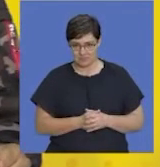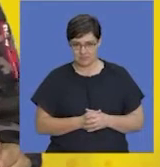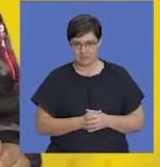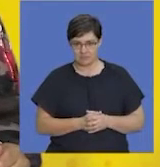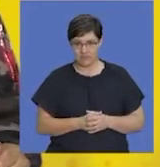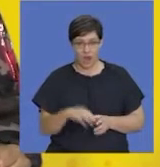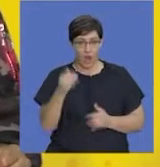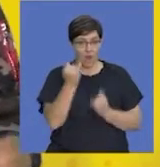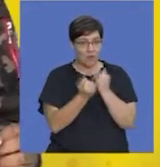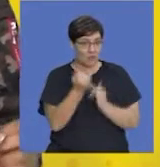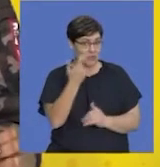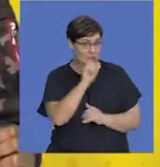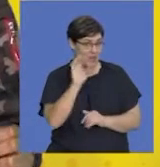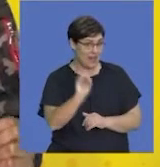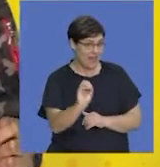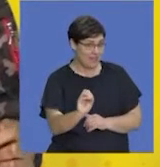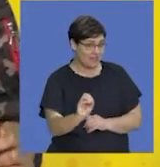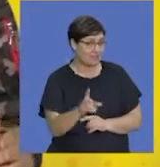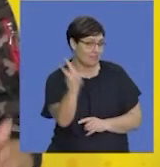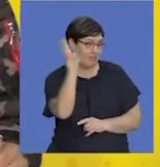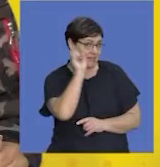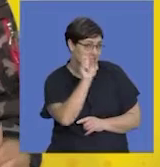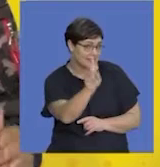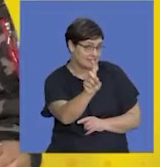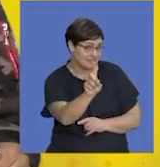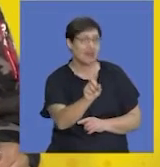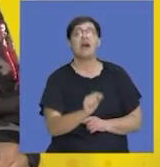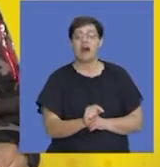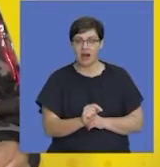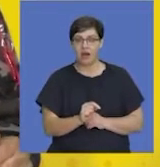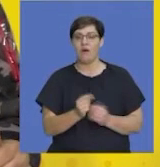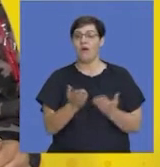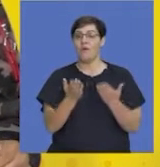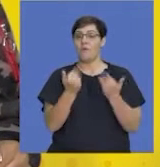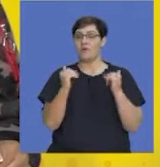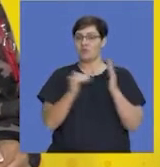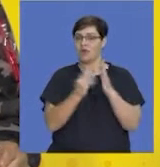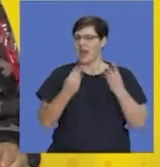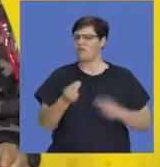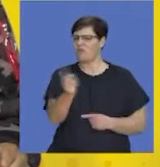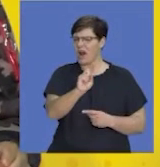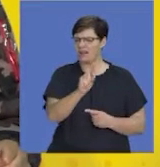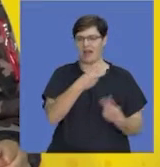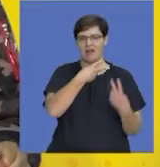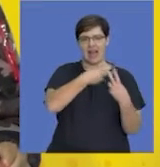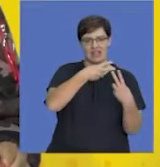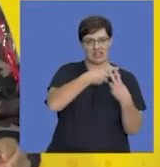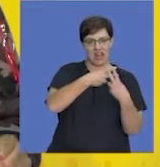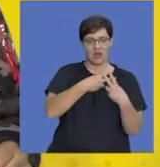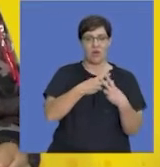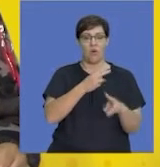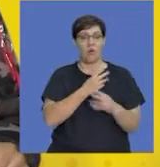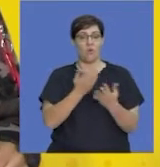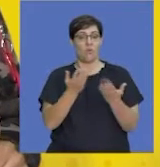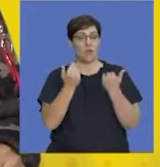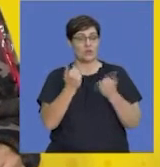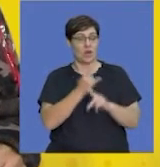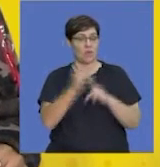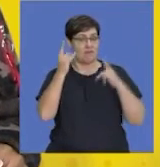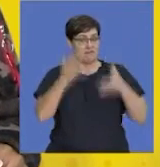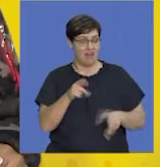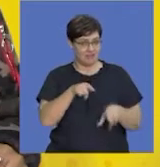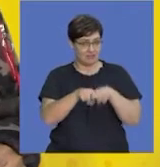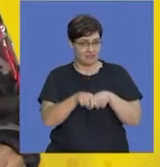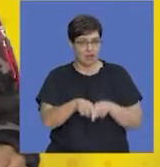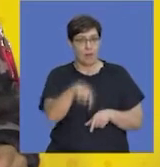upcoming exams. We've got a cool competition for you guys, so listen up. Wazo Matrix is bringing you the hashtag Wazo Winner